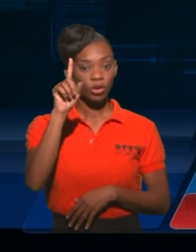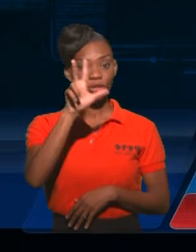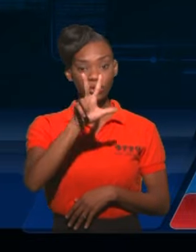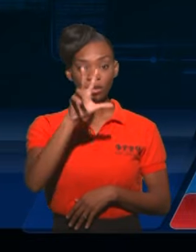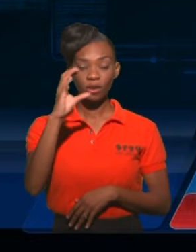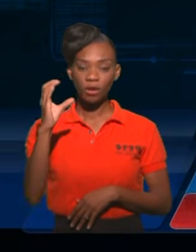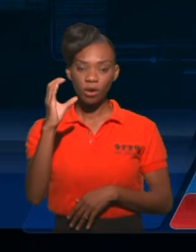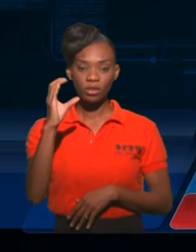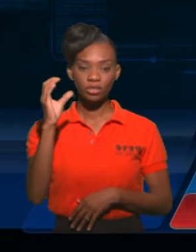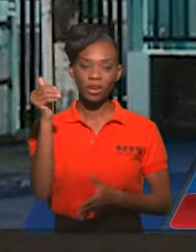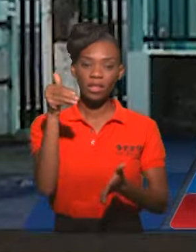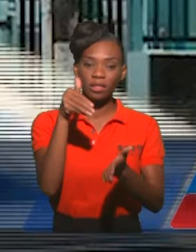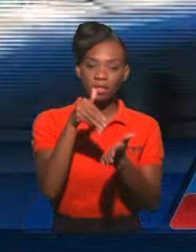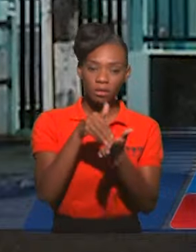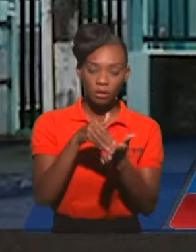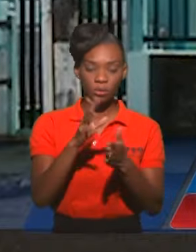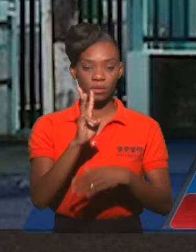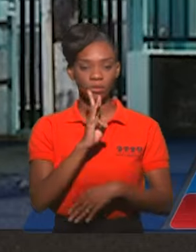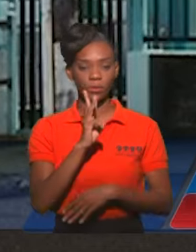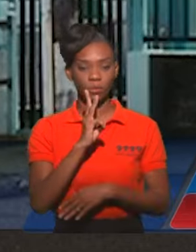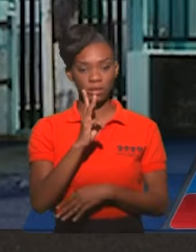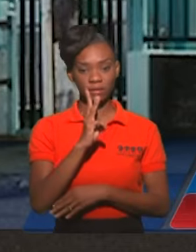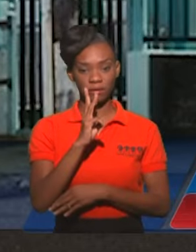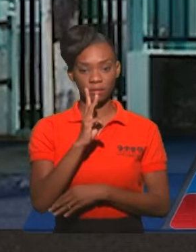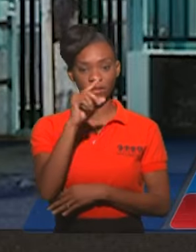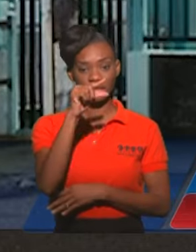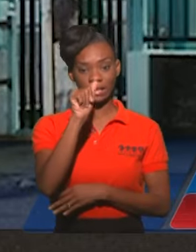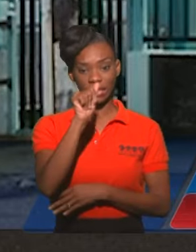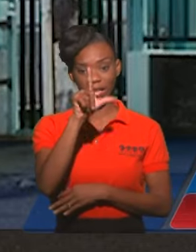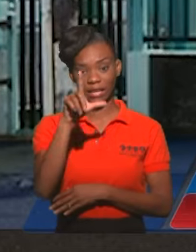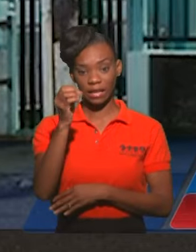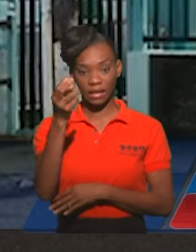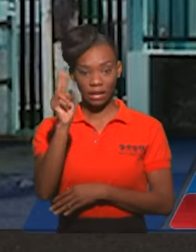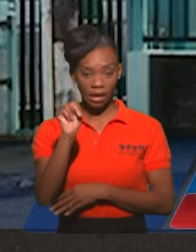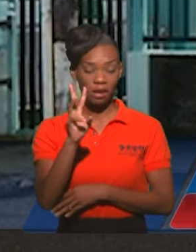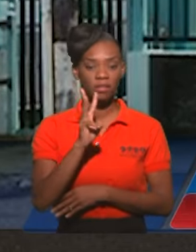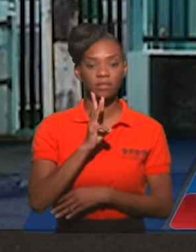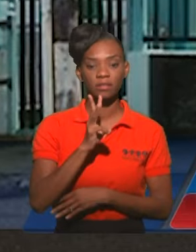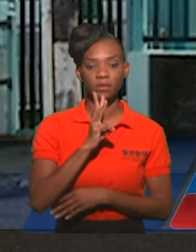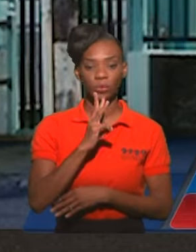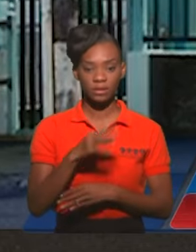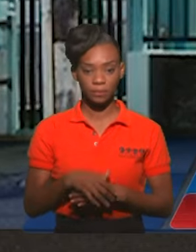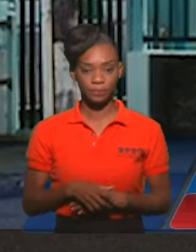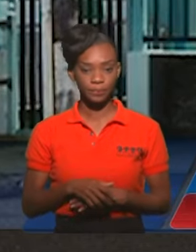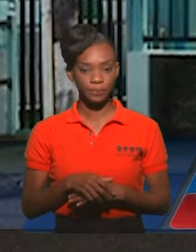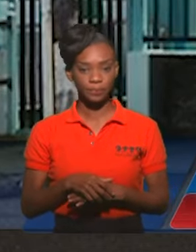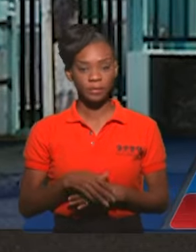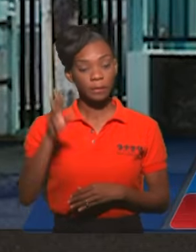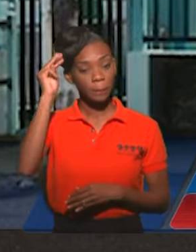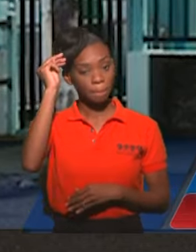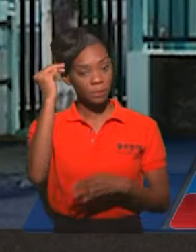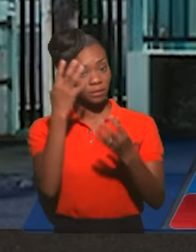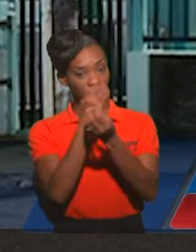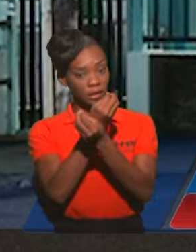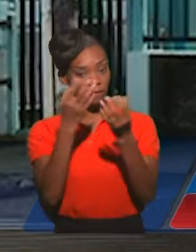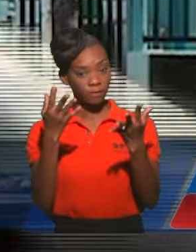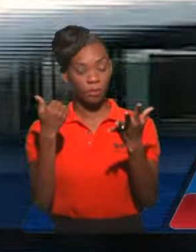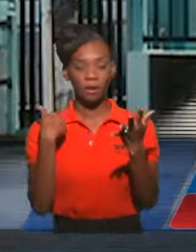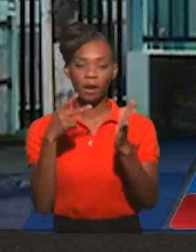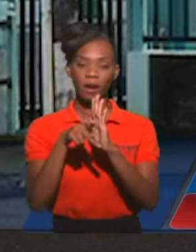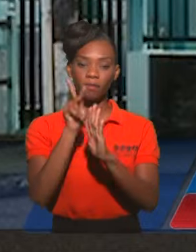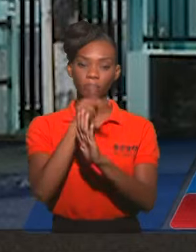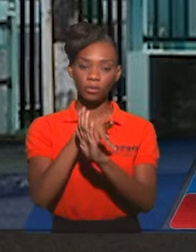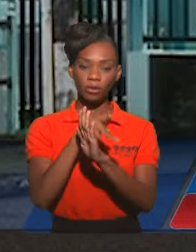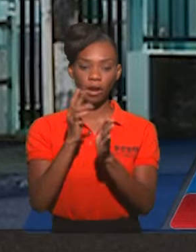300,000 gallons of water daily. The minister also reminded the public that other programs, some well-established over a